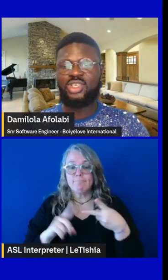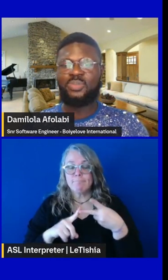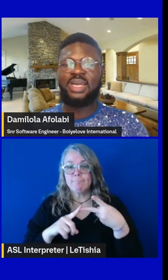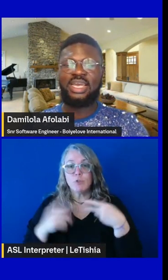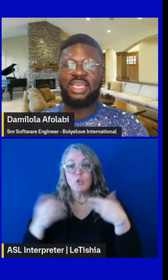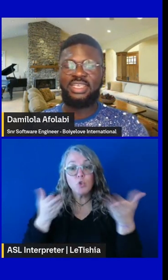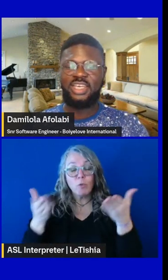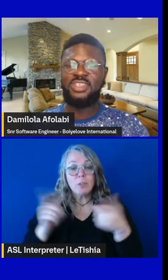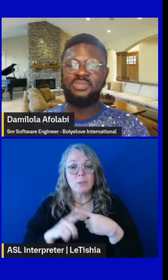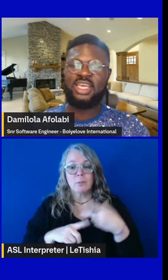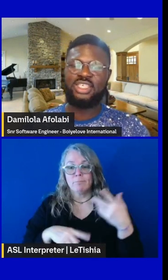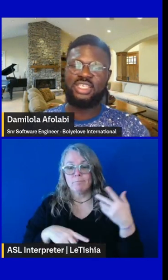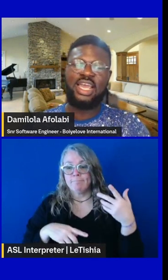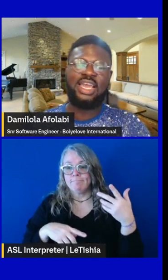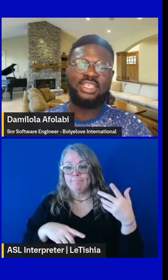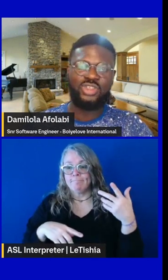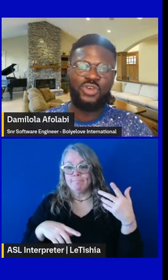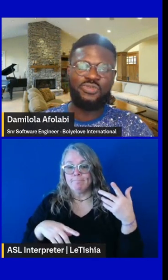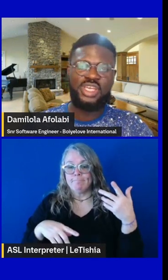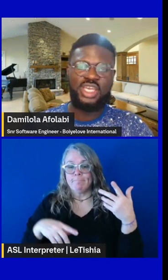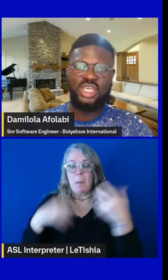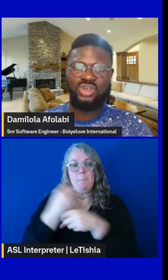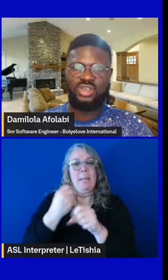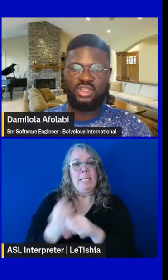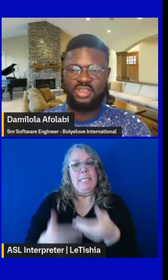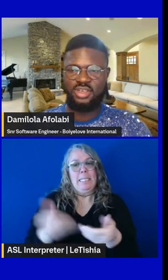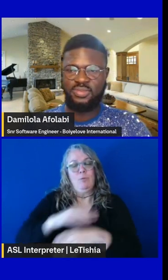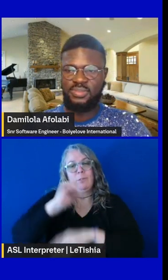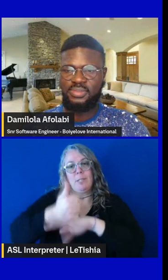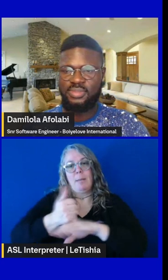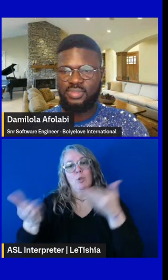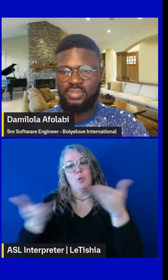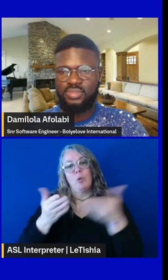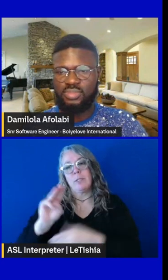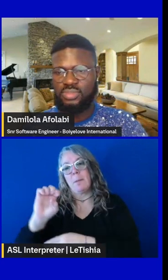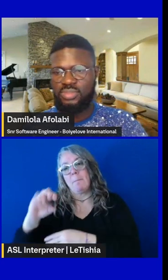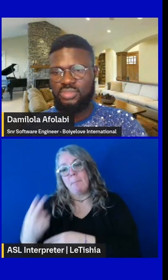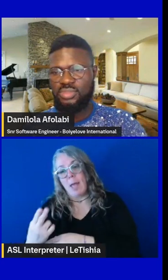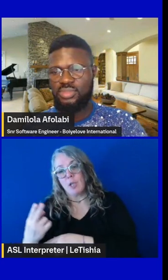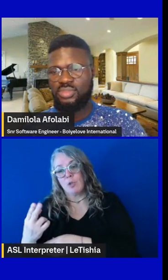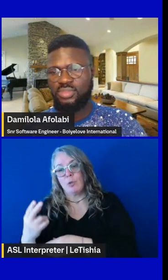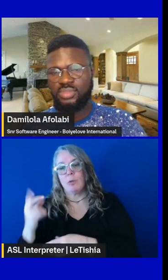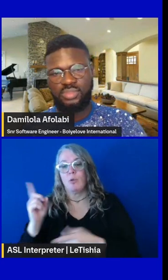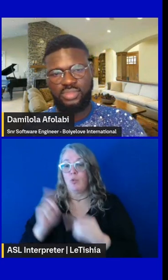easy to set up a service mesh and discovery in your cluster.